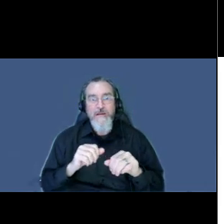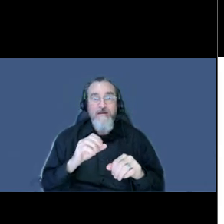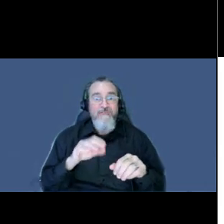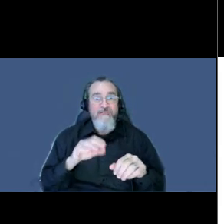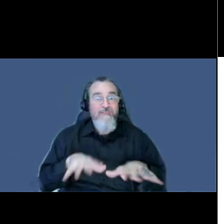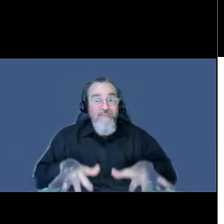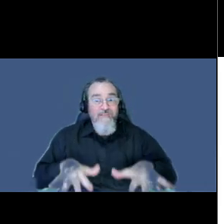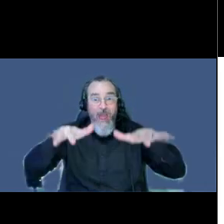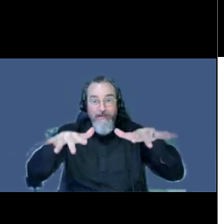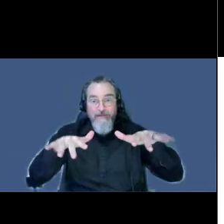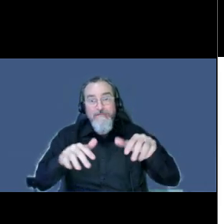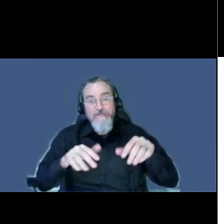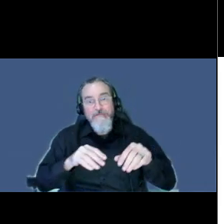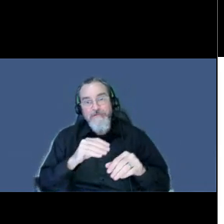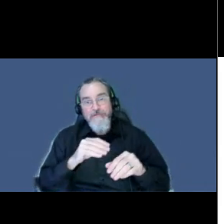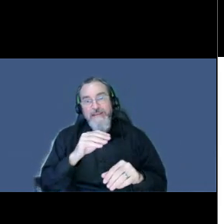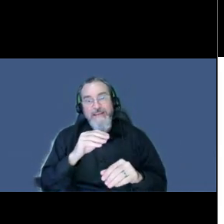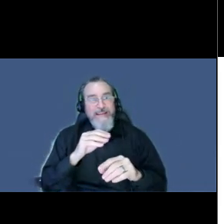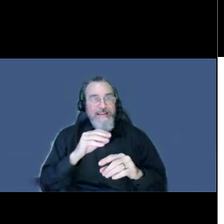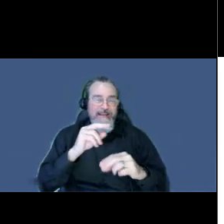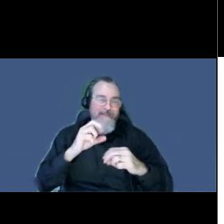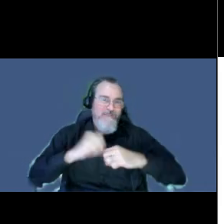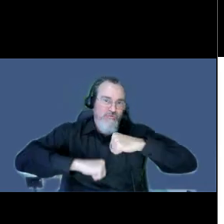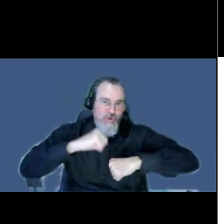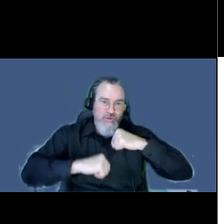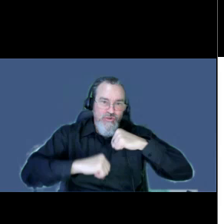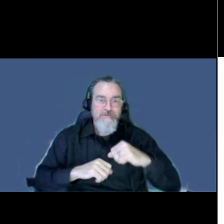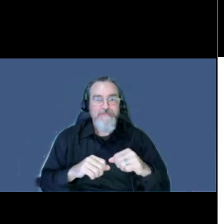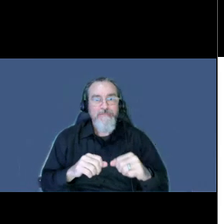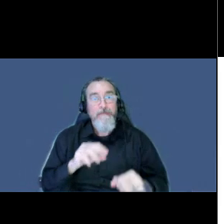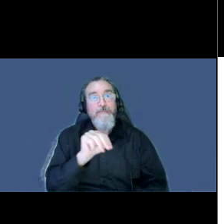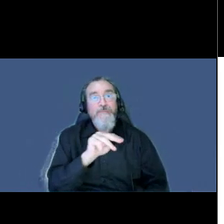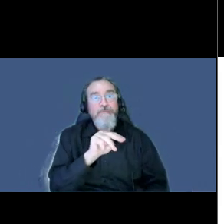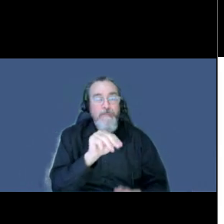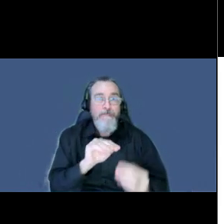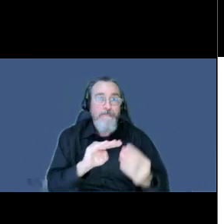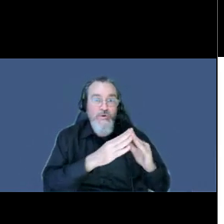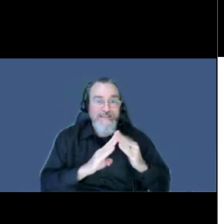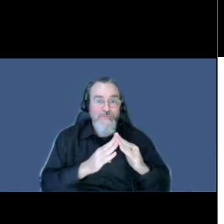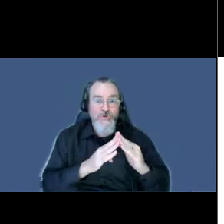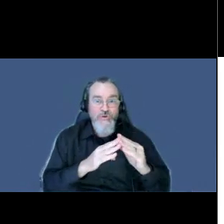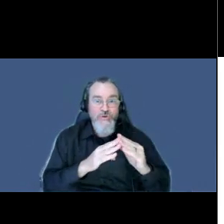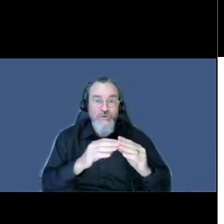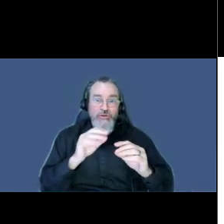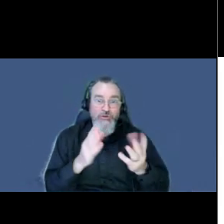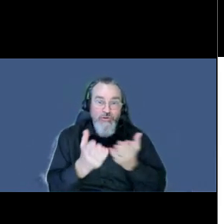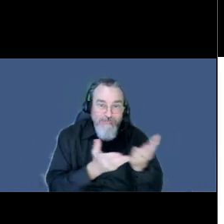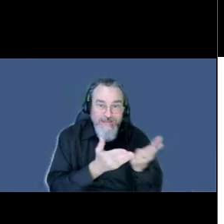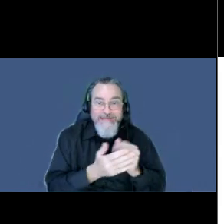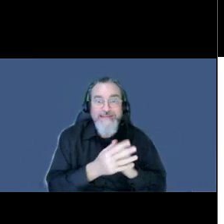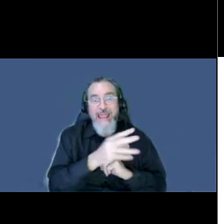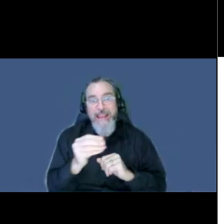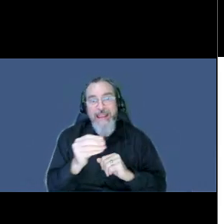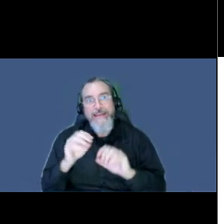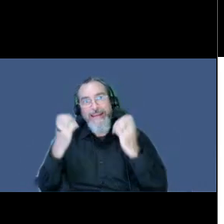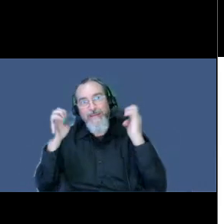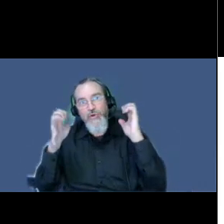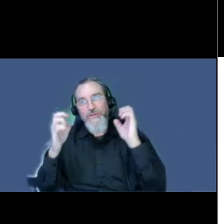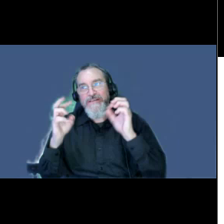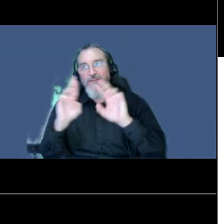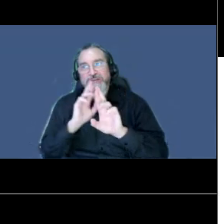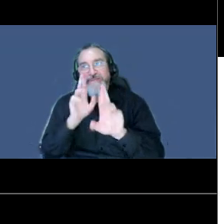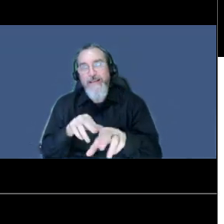infrastructure, municipal infrastructure services, and especially emergency preparedness and response capabilities.